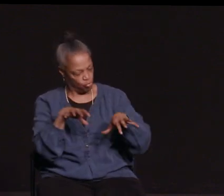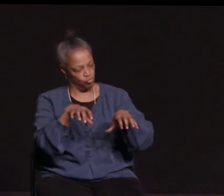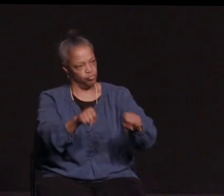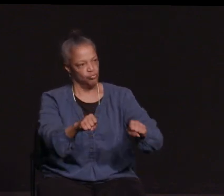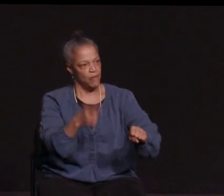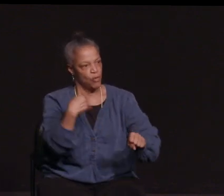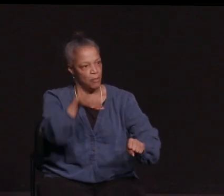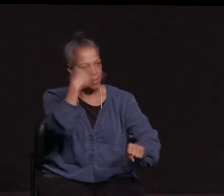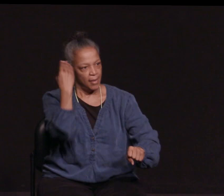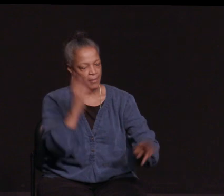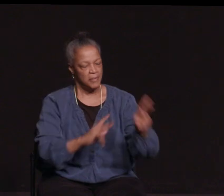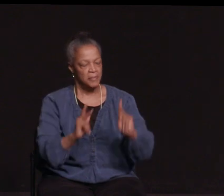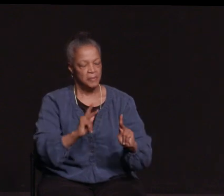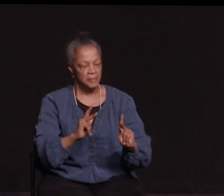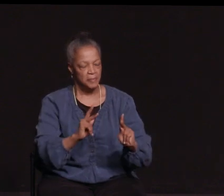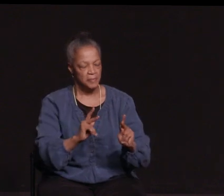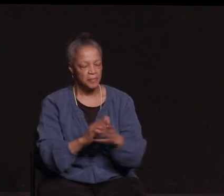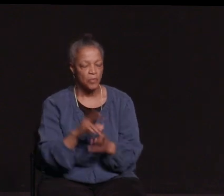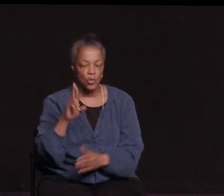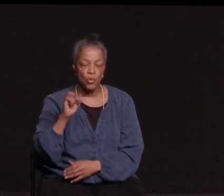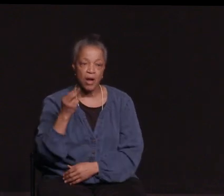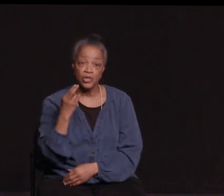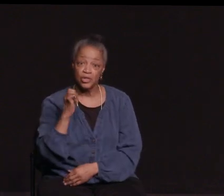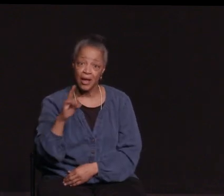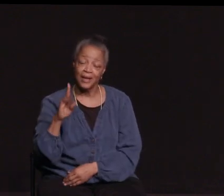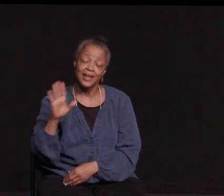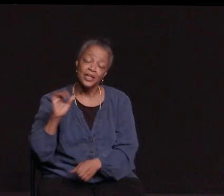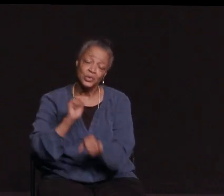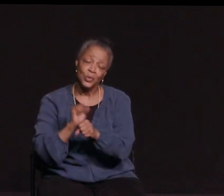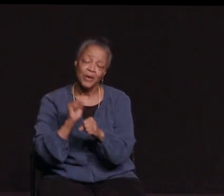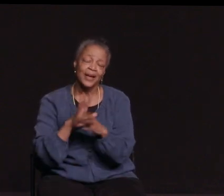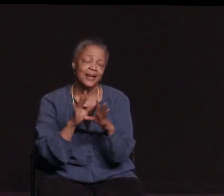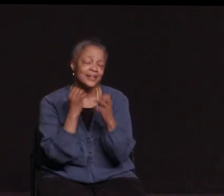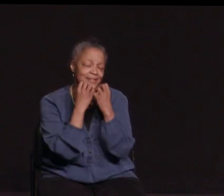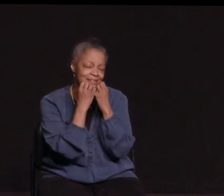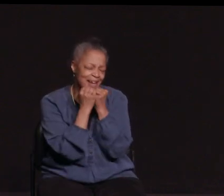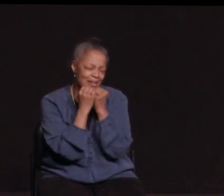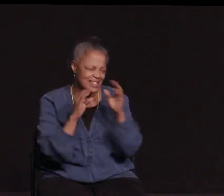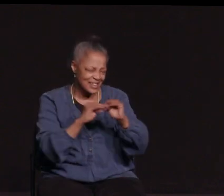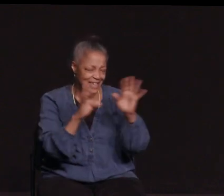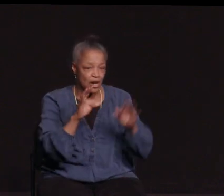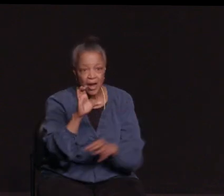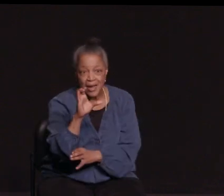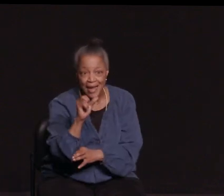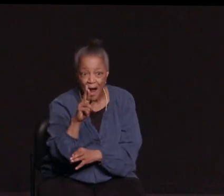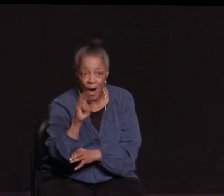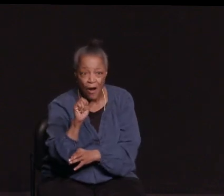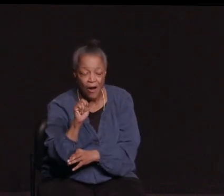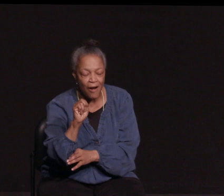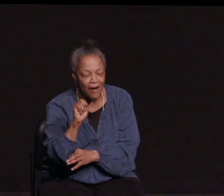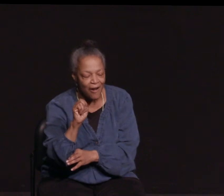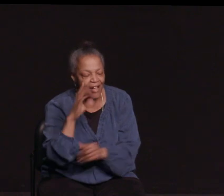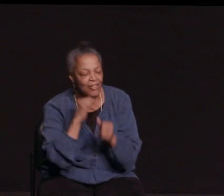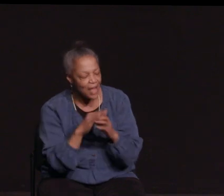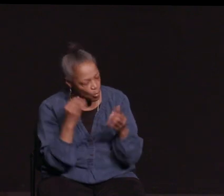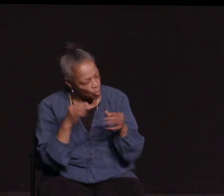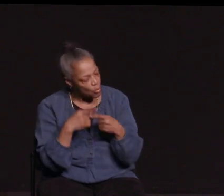Rashad's work and care make clear the practice that care is the antidote to